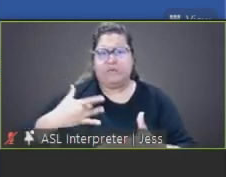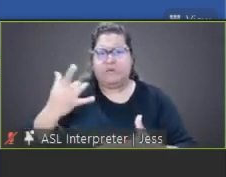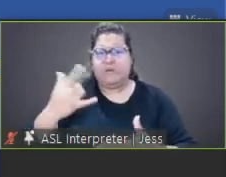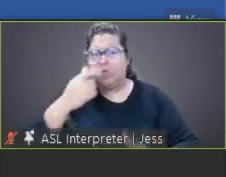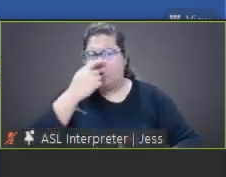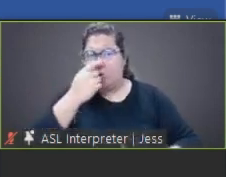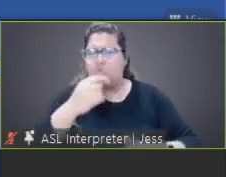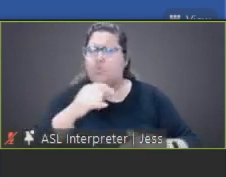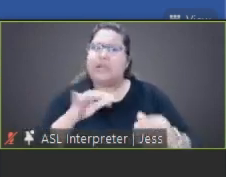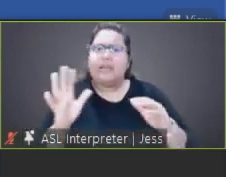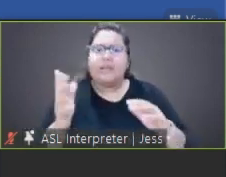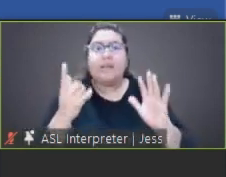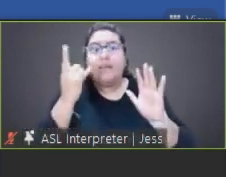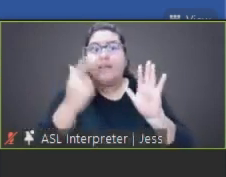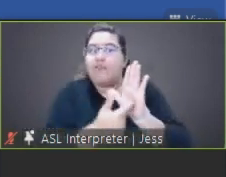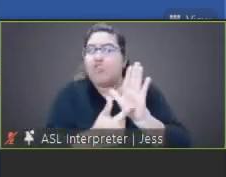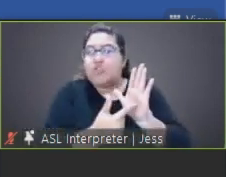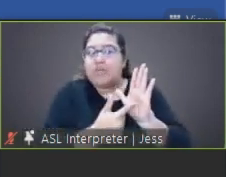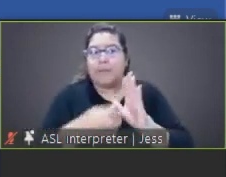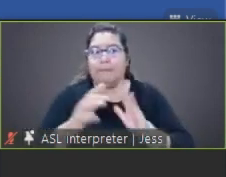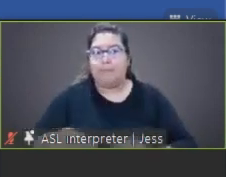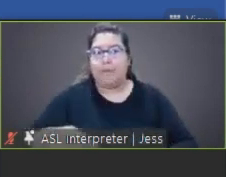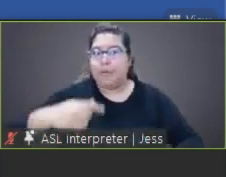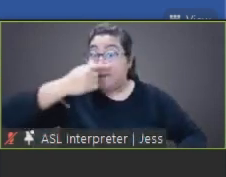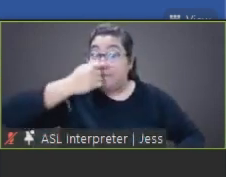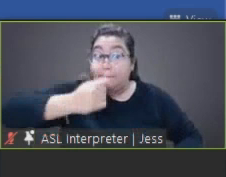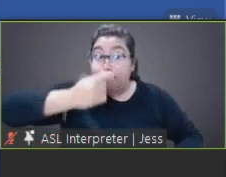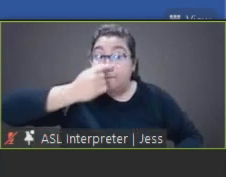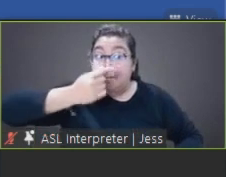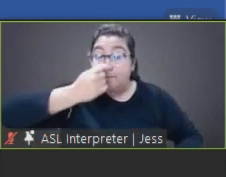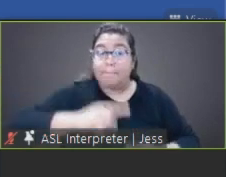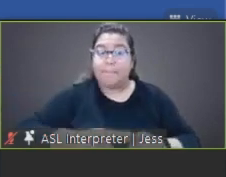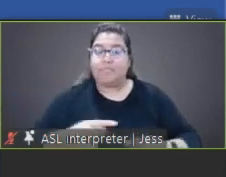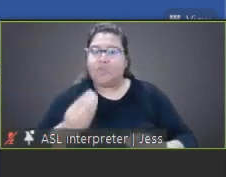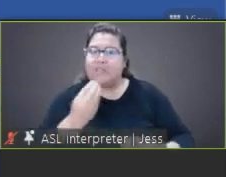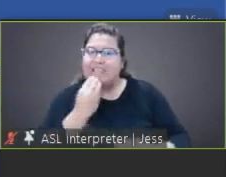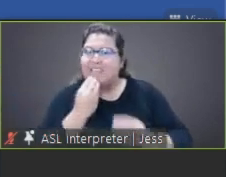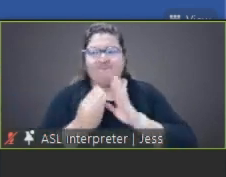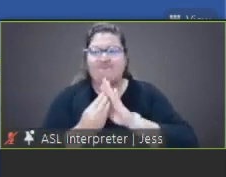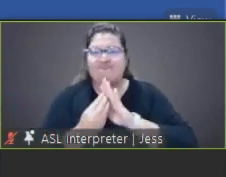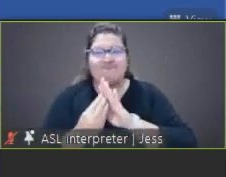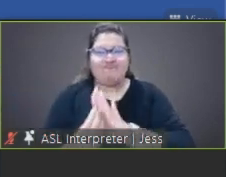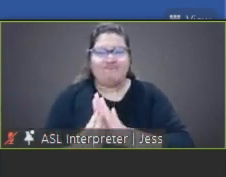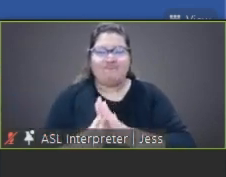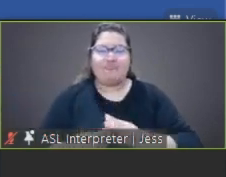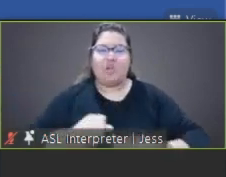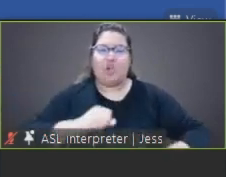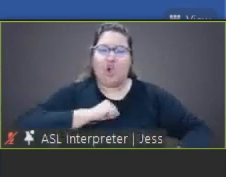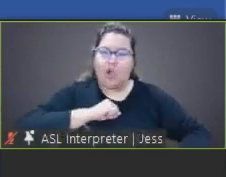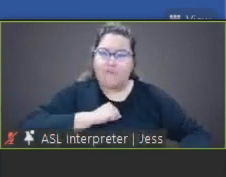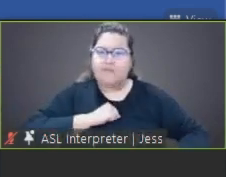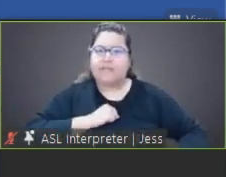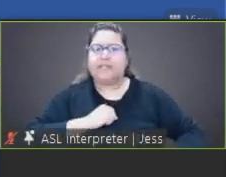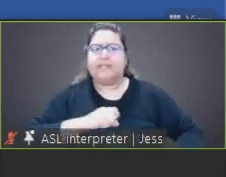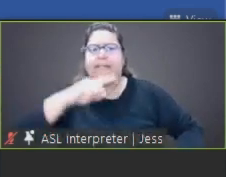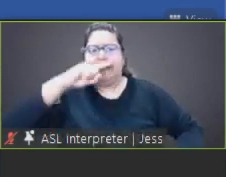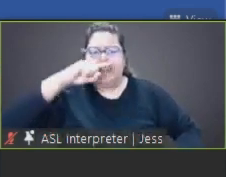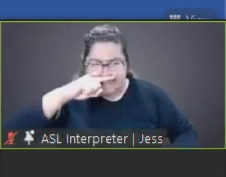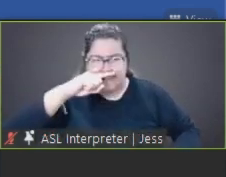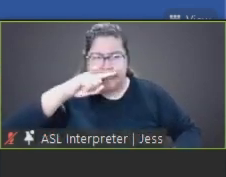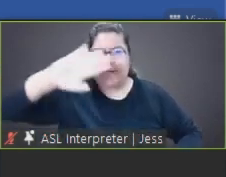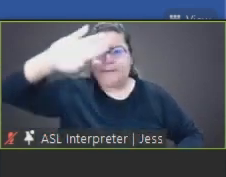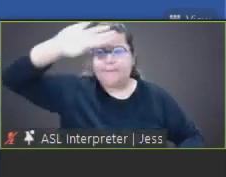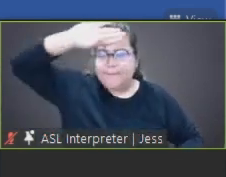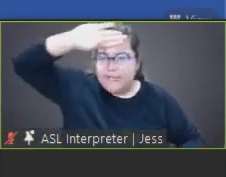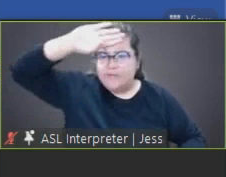runny nose, decrease in appetite, coughing, sneezing, fever, wheezing. But RSV can also be serious, and